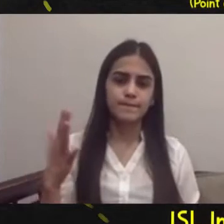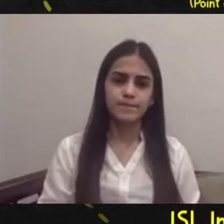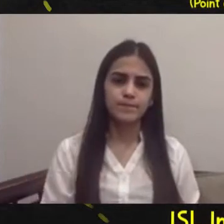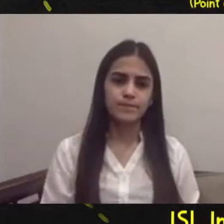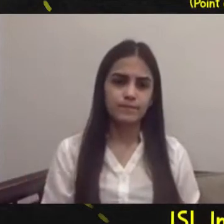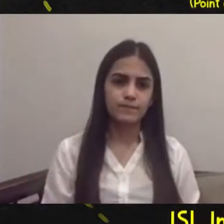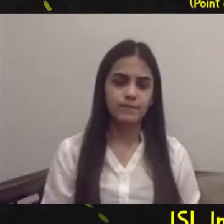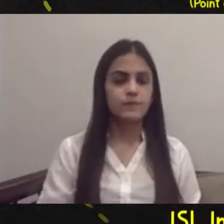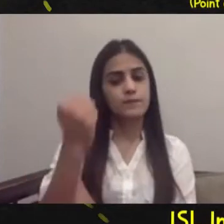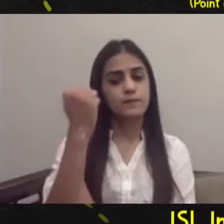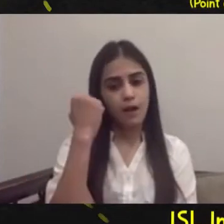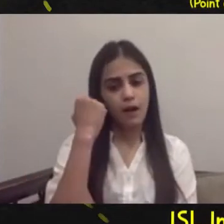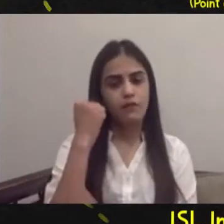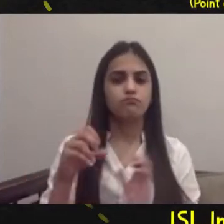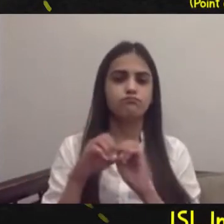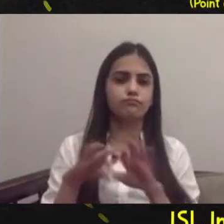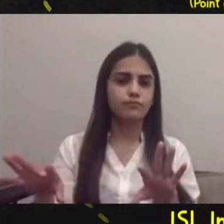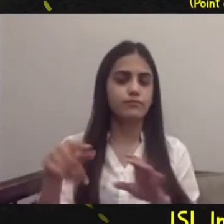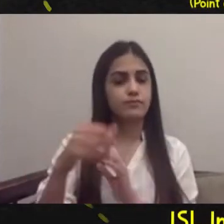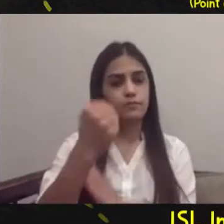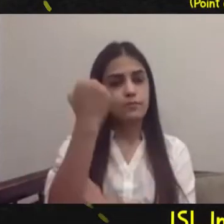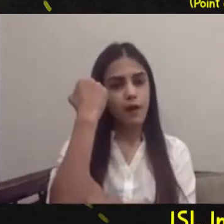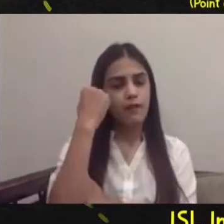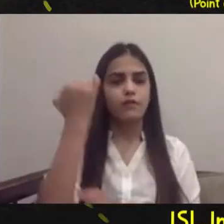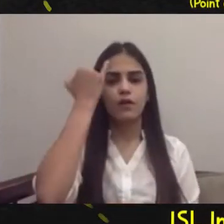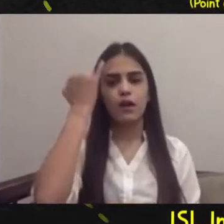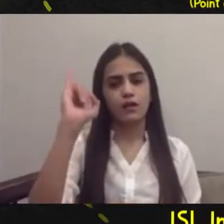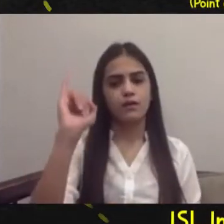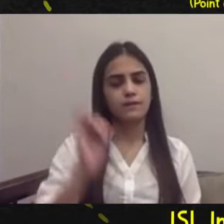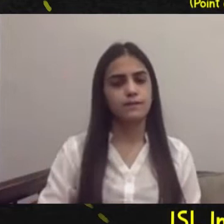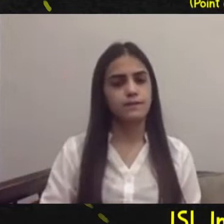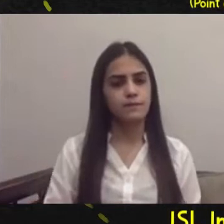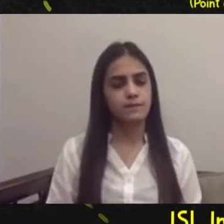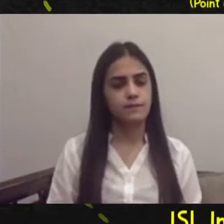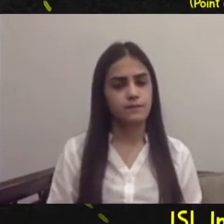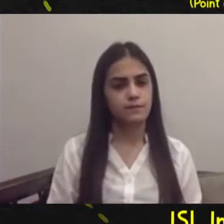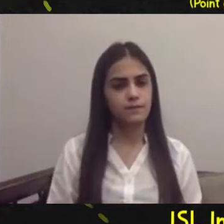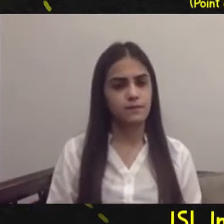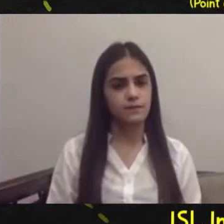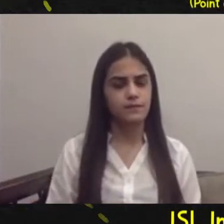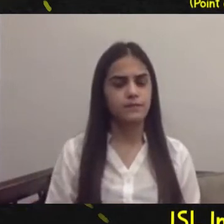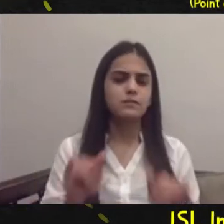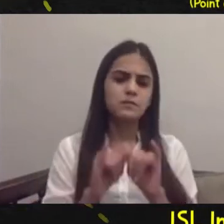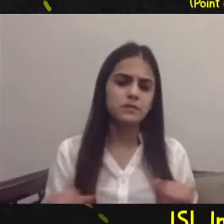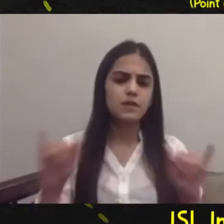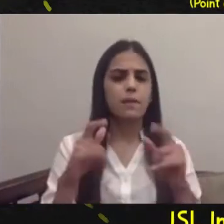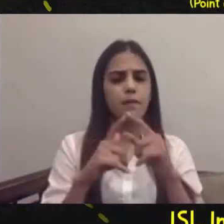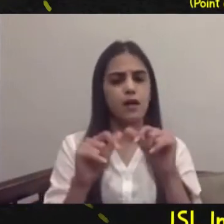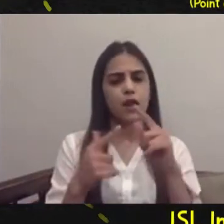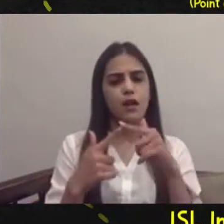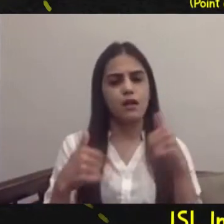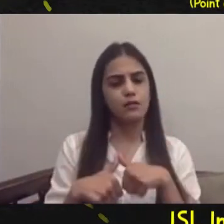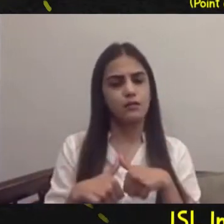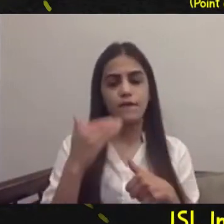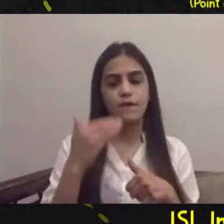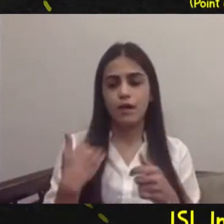the power of money. It shows the power of the idea of money. And it's pretty much the same with data. When we talk